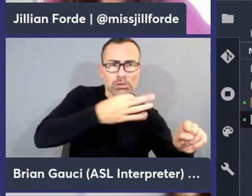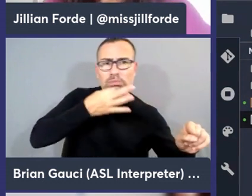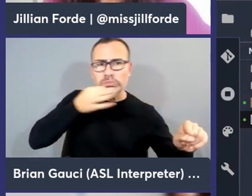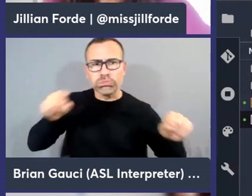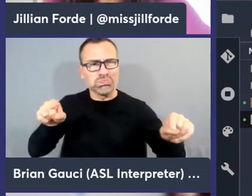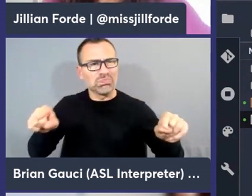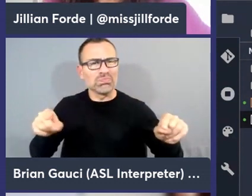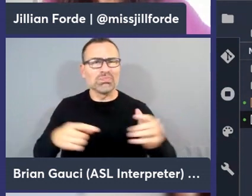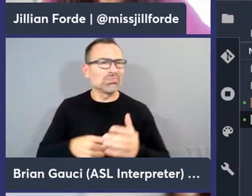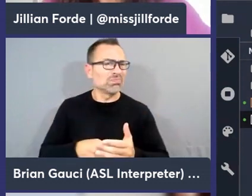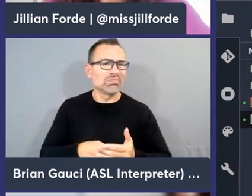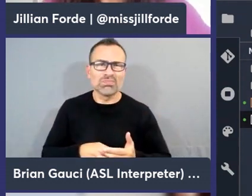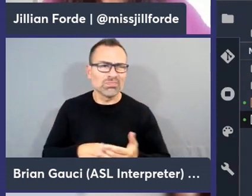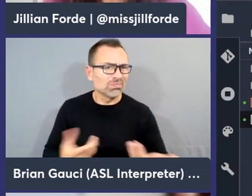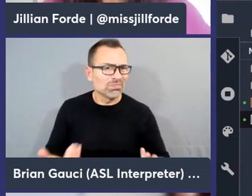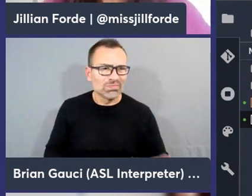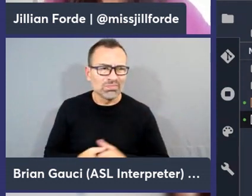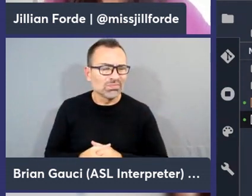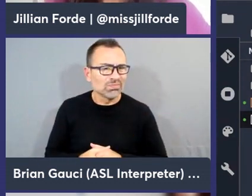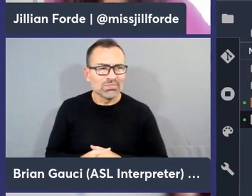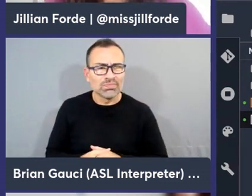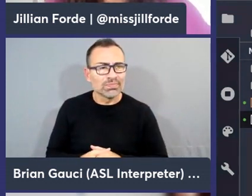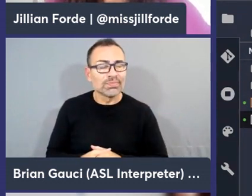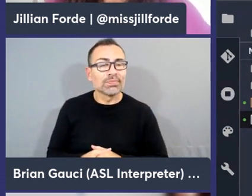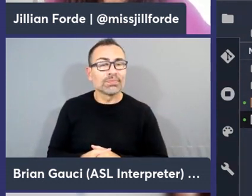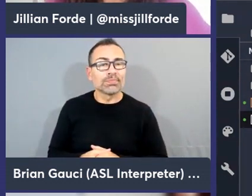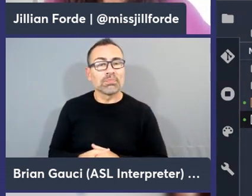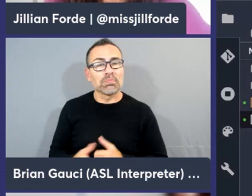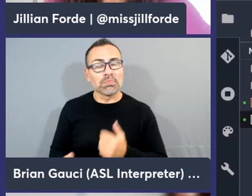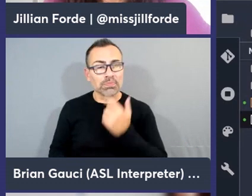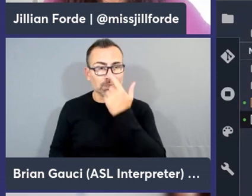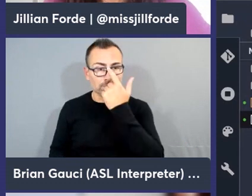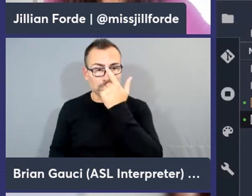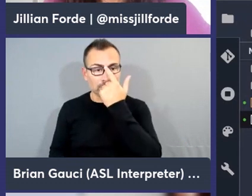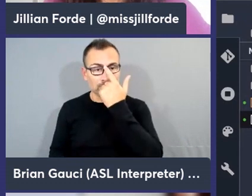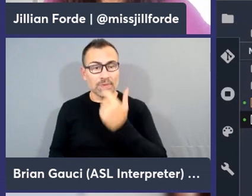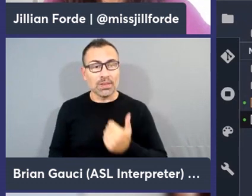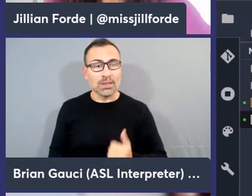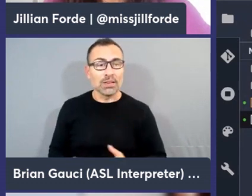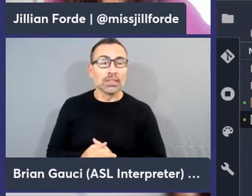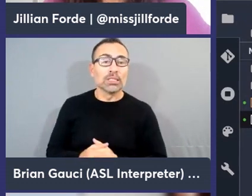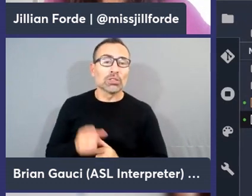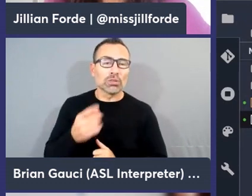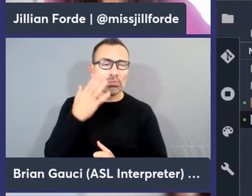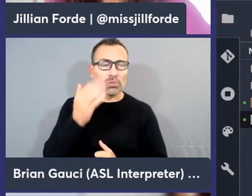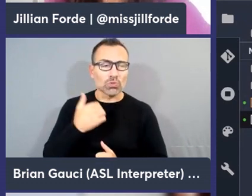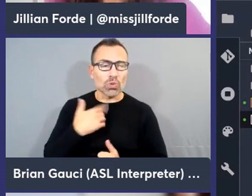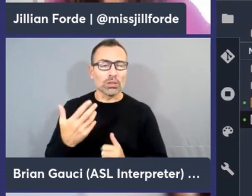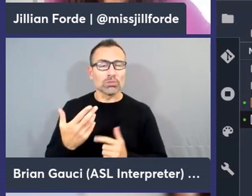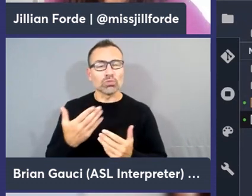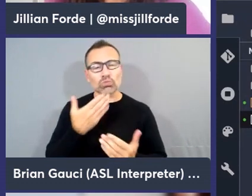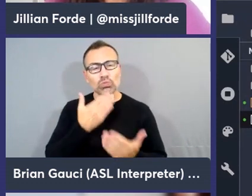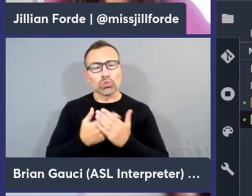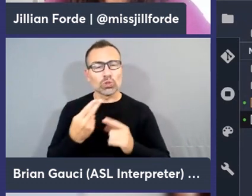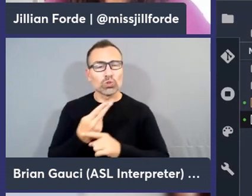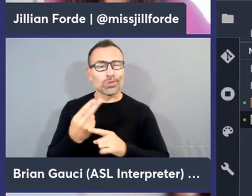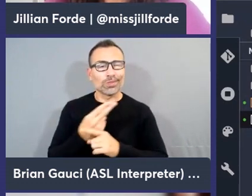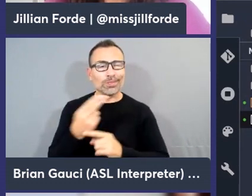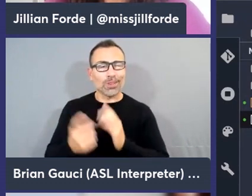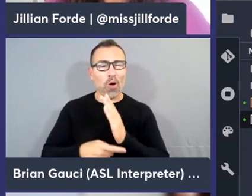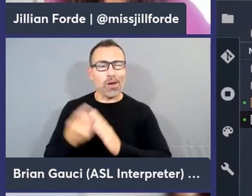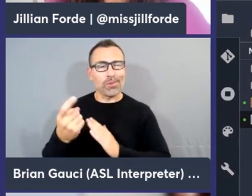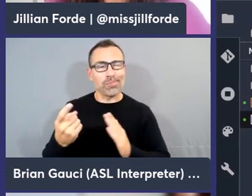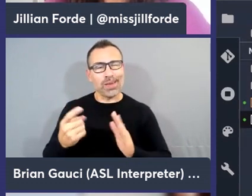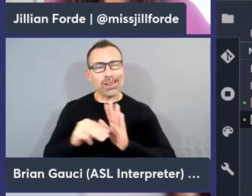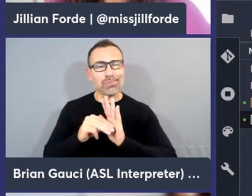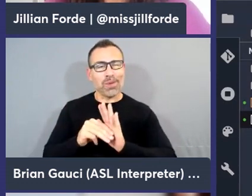And that's So what we managed to abstract in our automatic model tuning service. got it. So